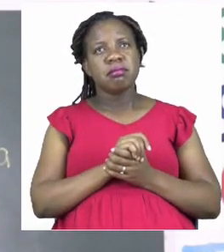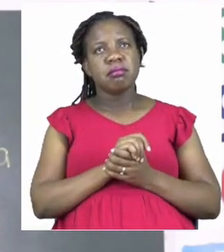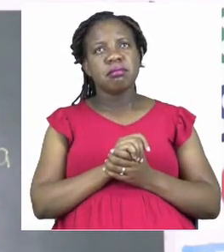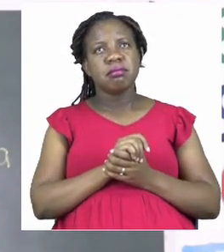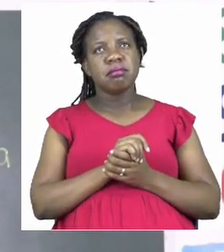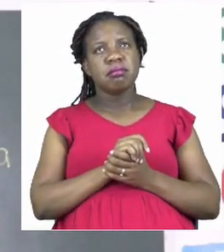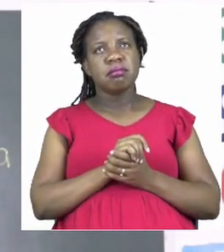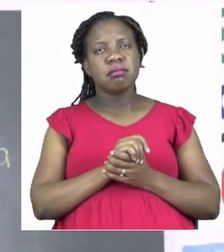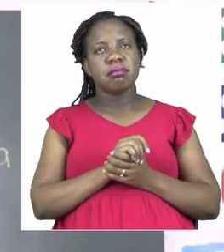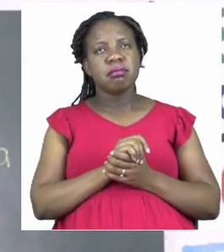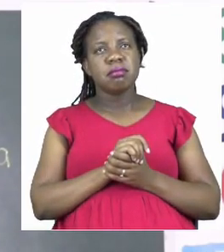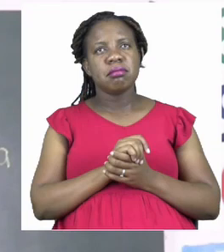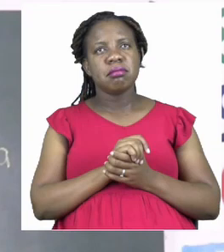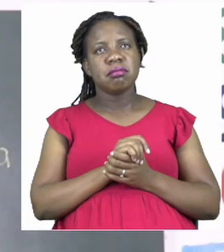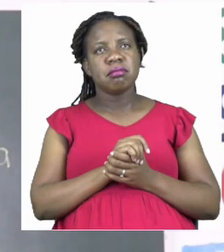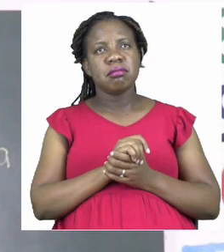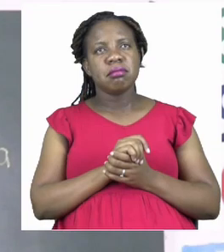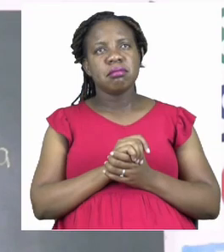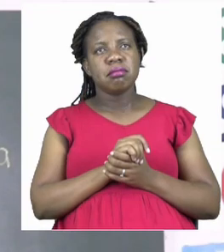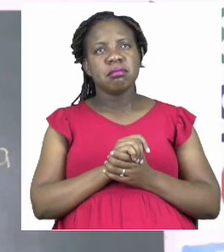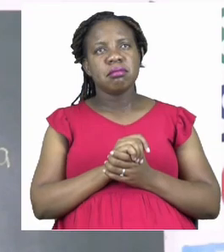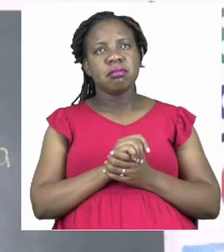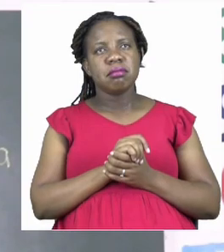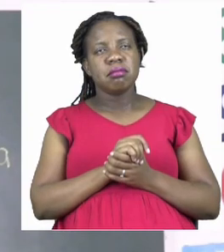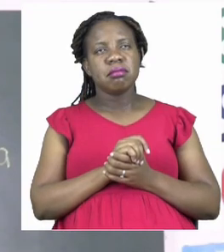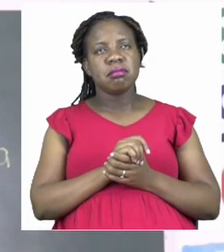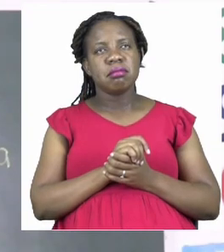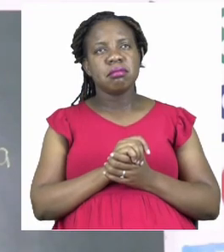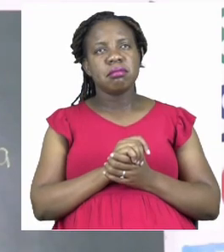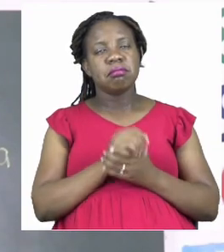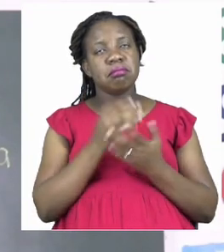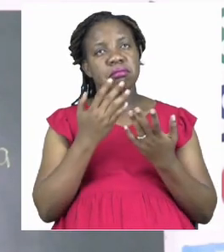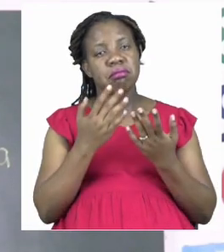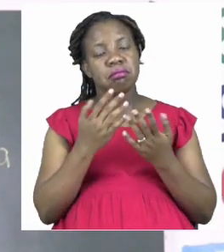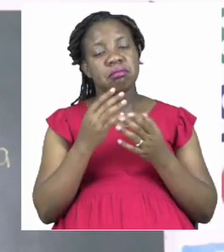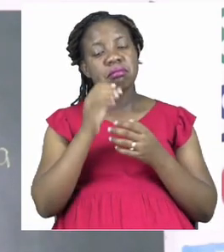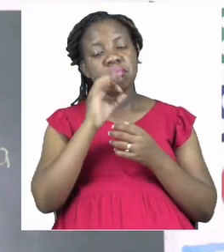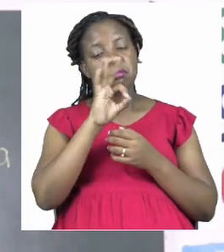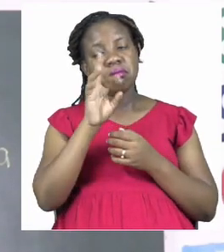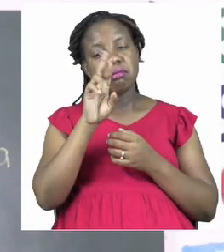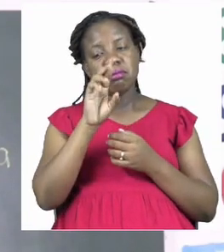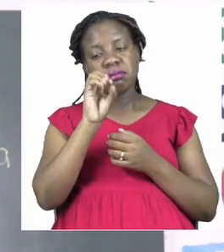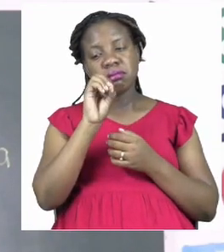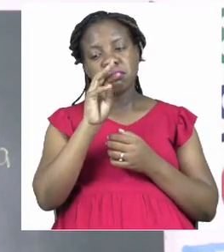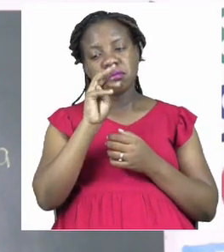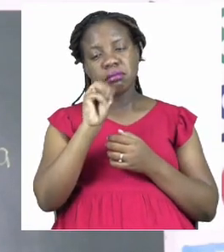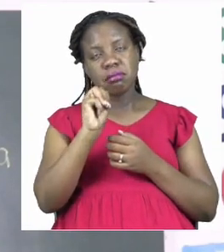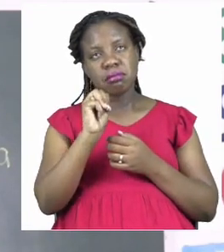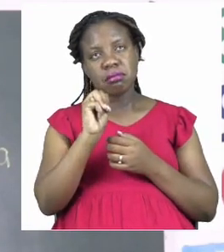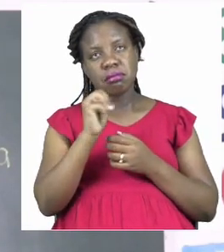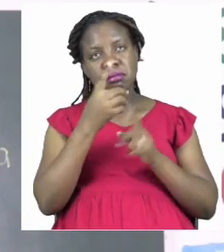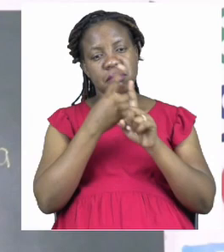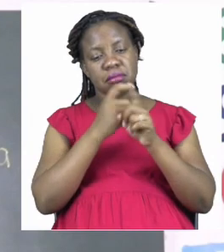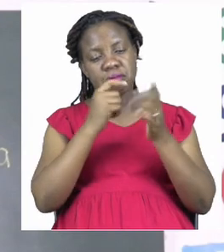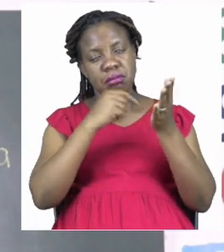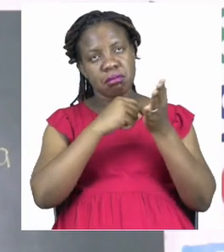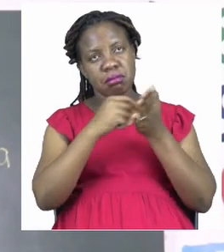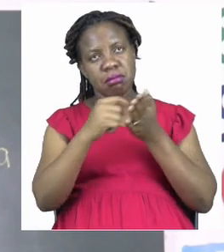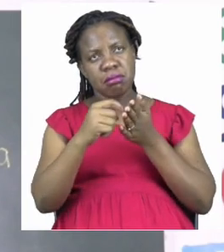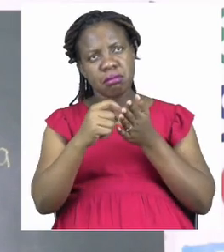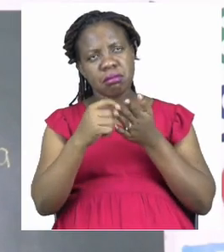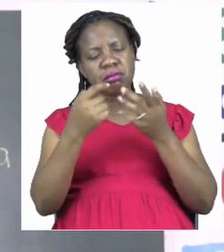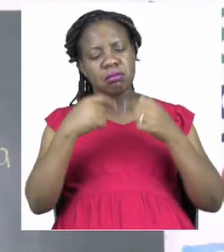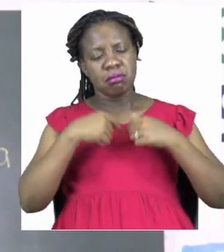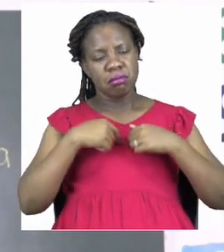cancel the word from. Now we are saying we get wool from. We